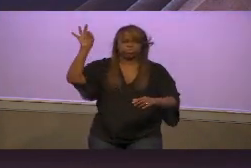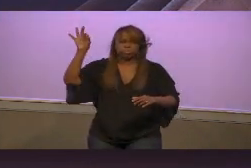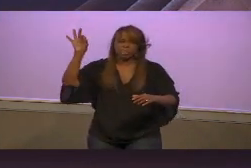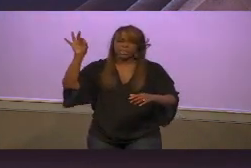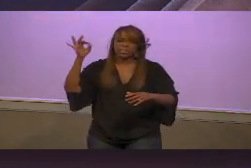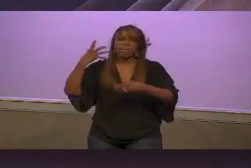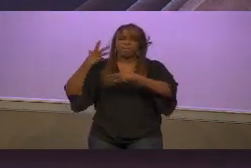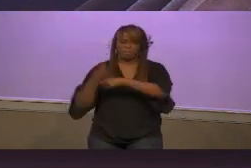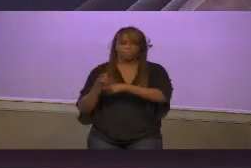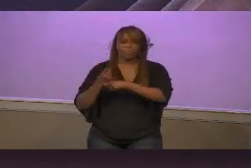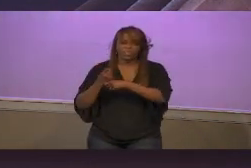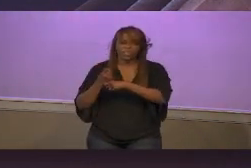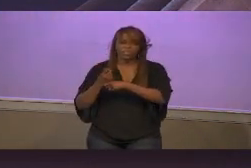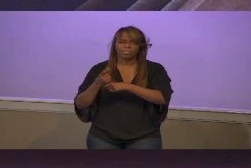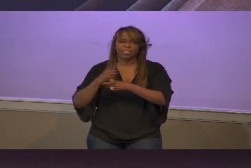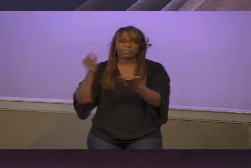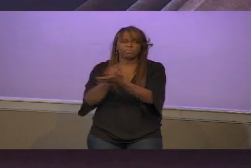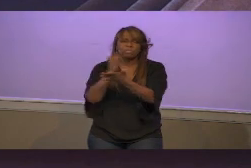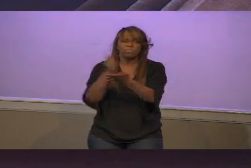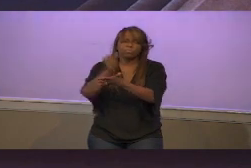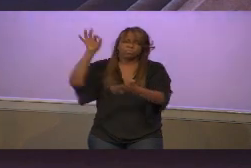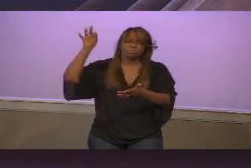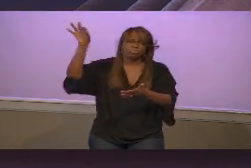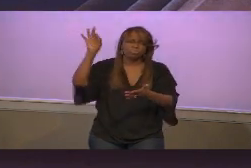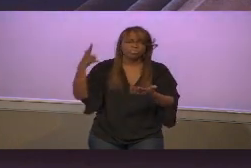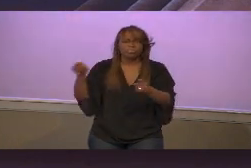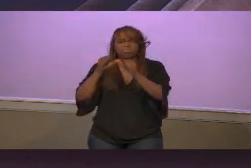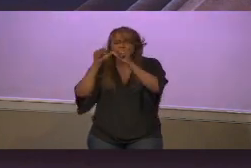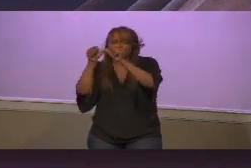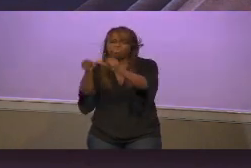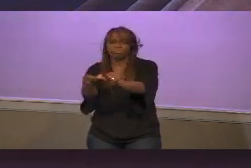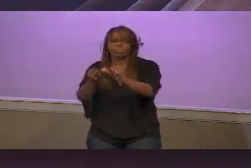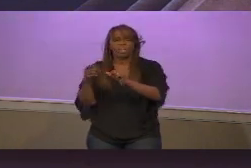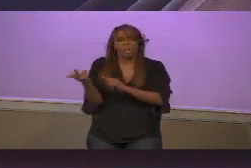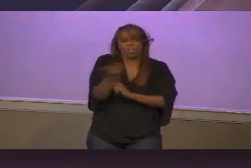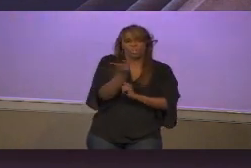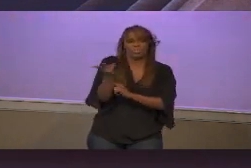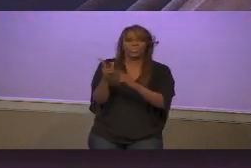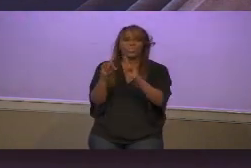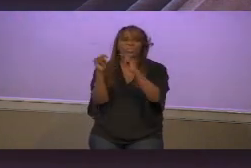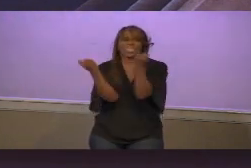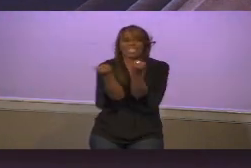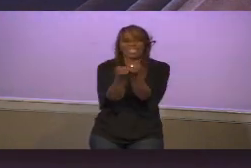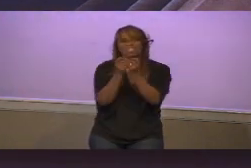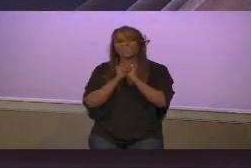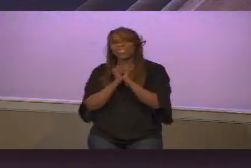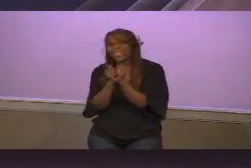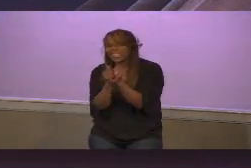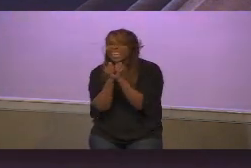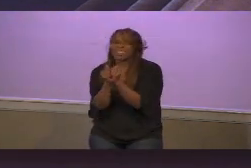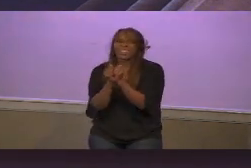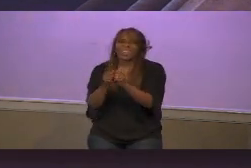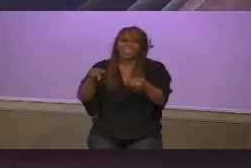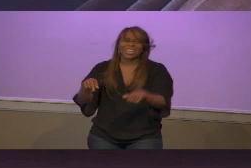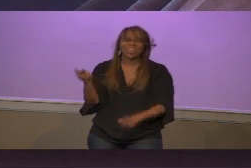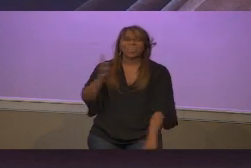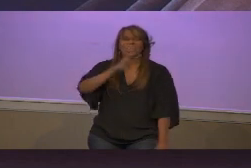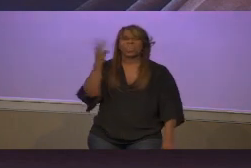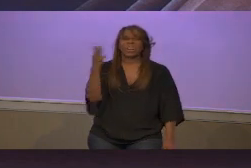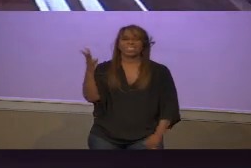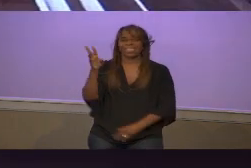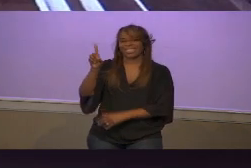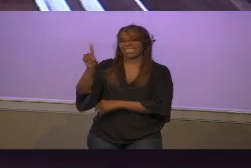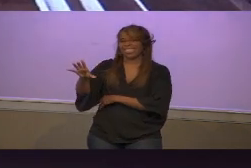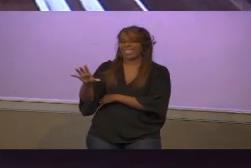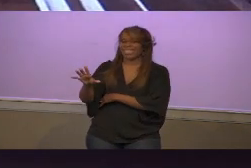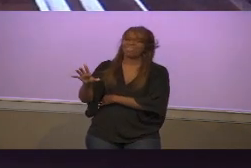I pray, Lord God, that you might continue, Lord God, to help them work as a team to do great things right there in Washington, D.C. Oh